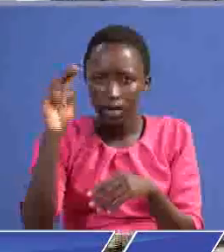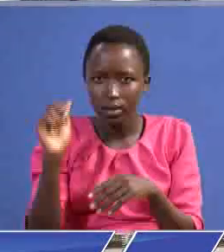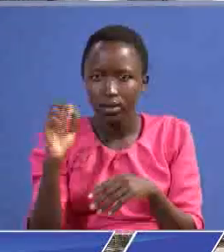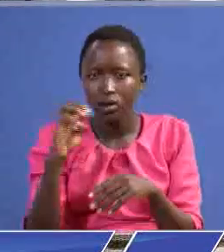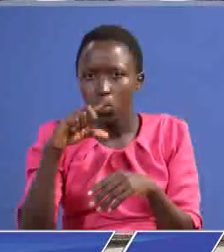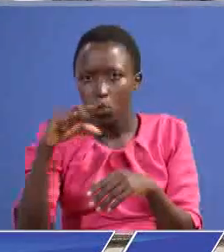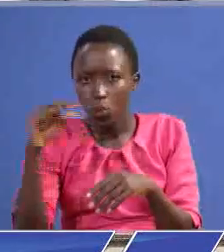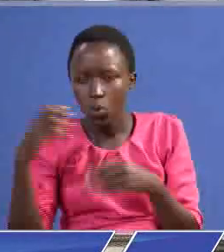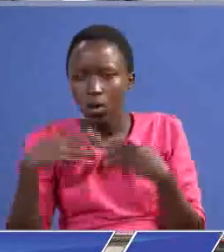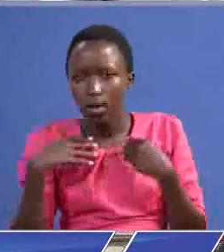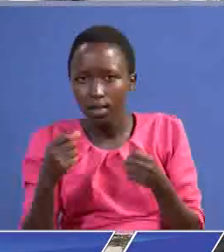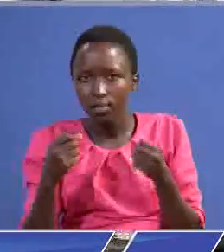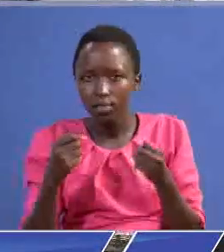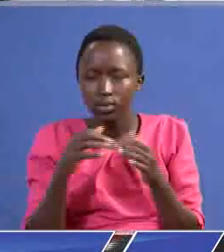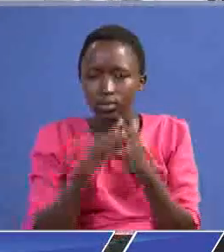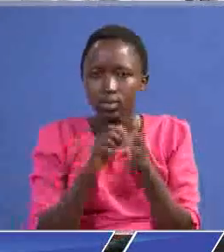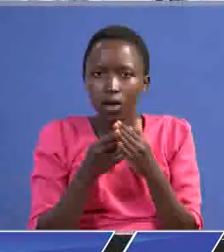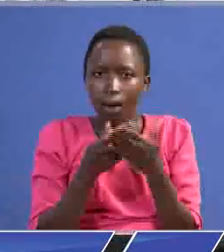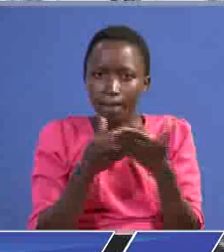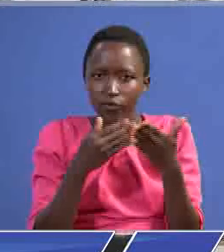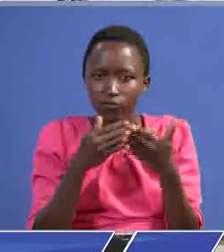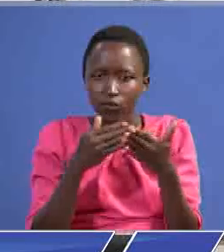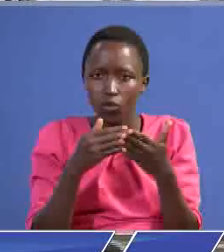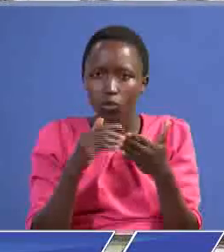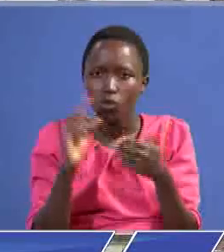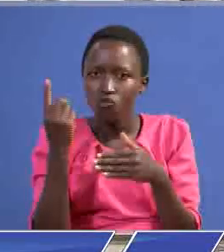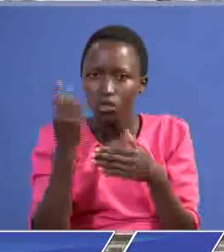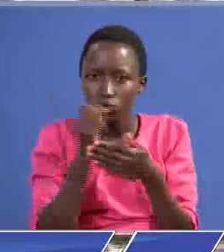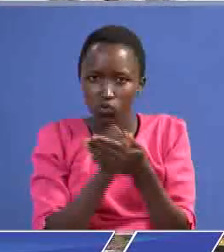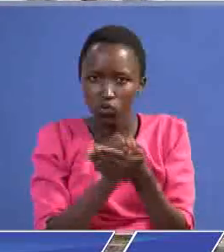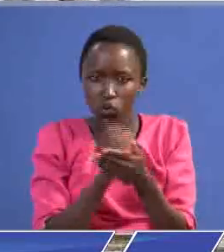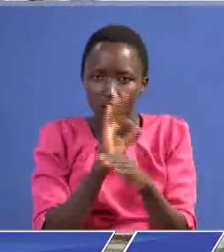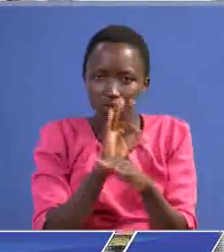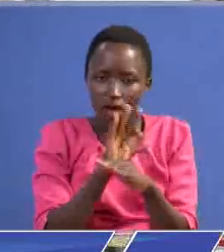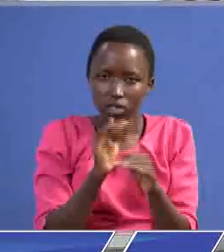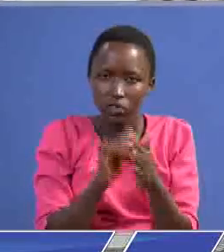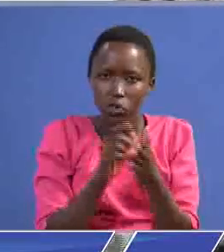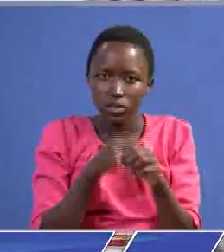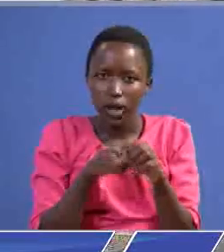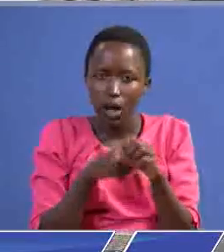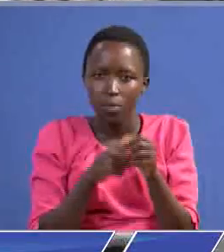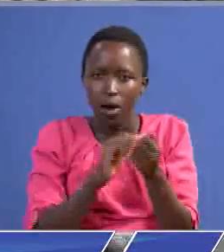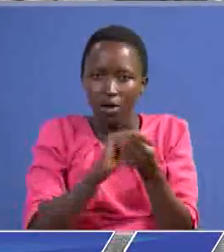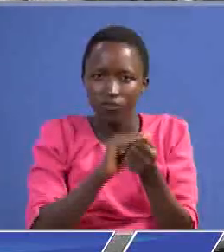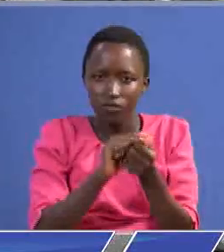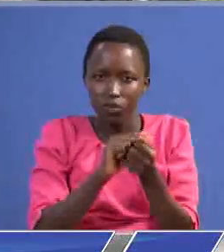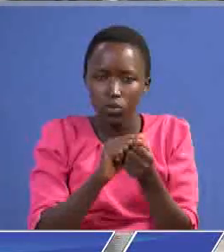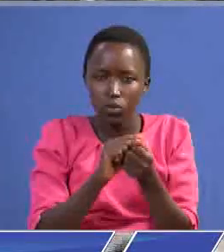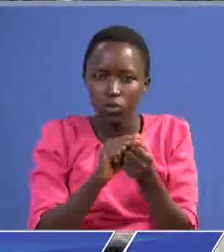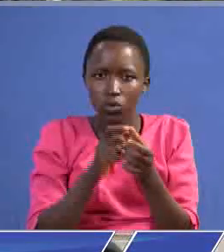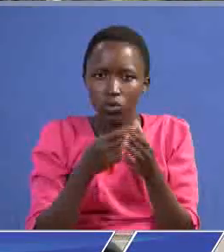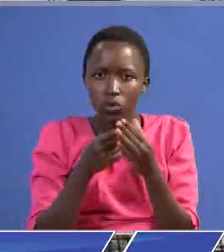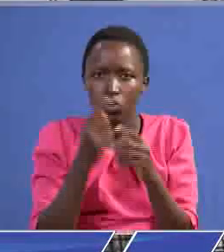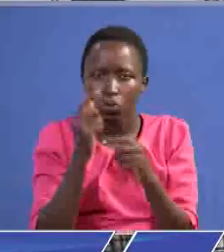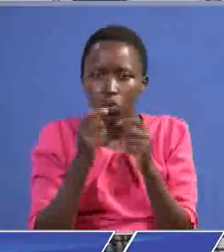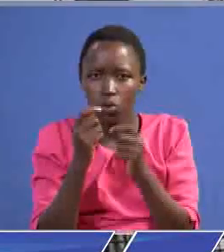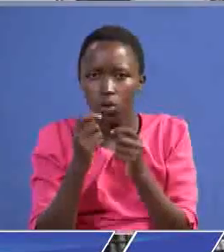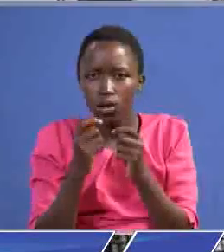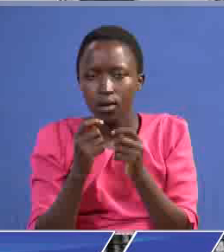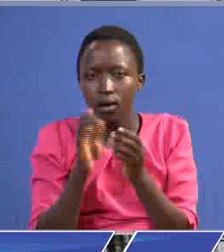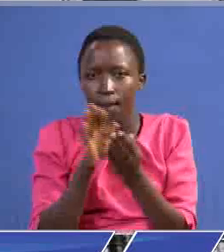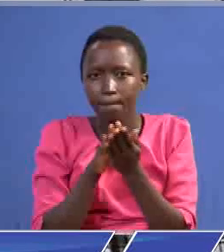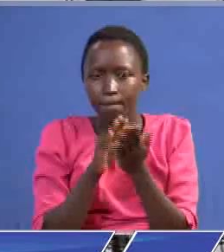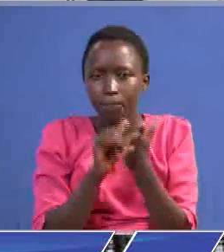to the health docket, presiding over his first official public function during the Friday launch of the Human Milk Bank in Pumwani